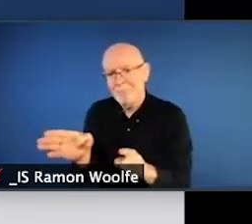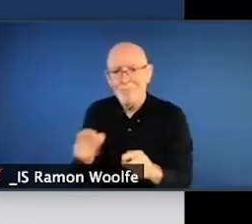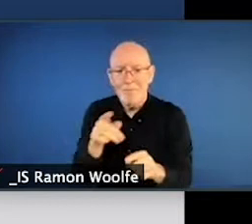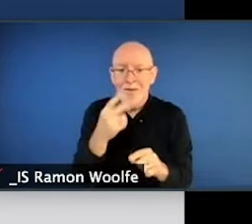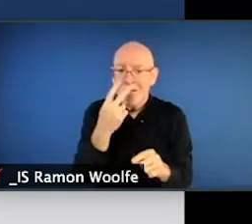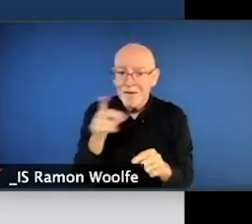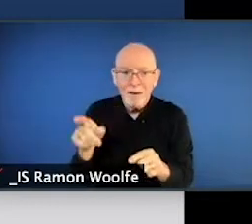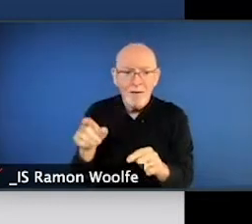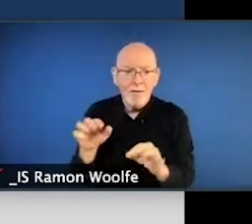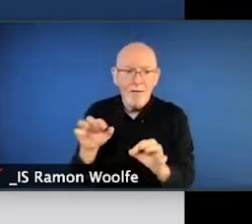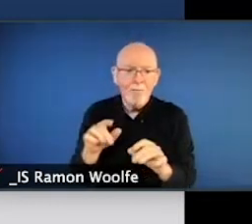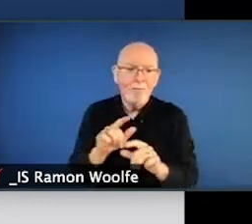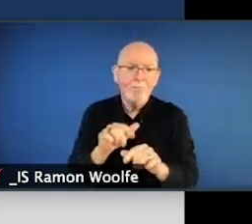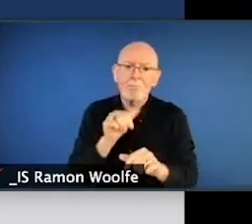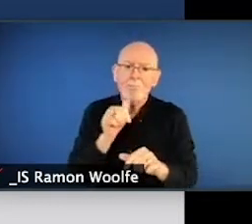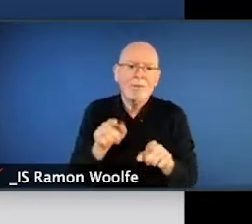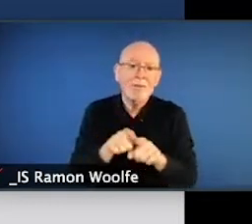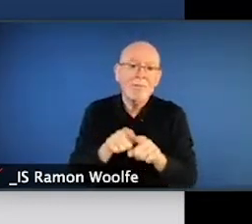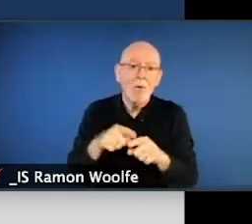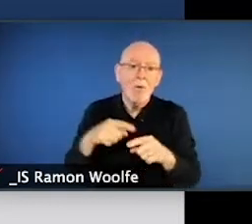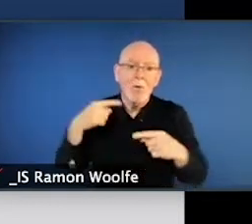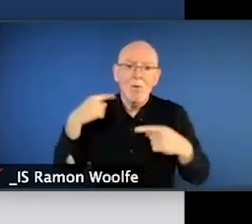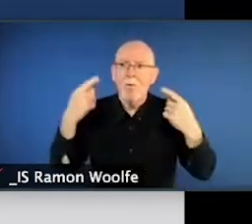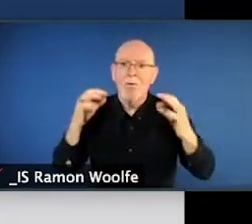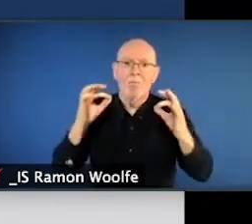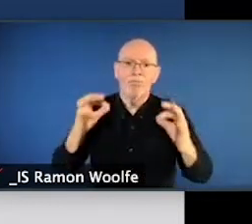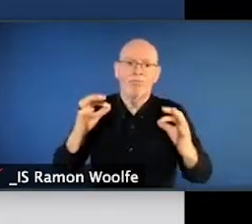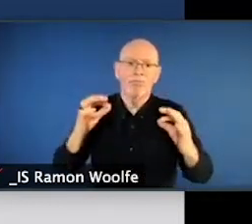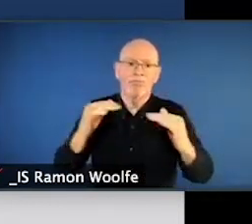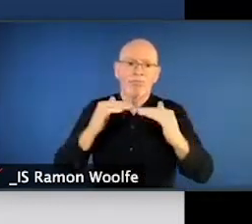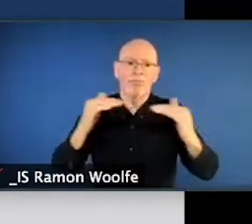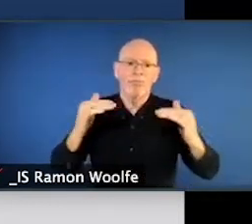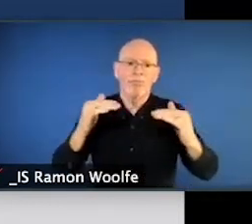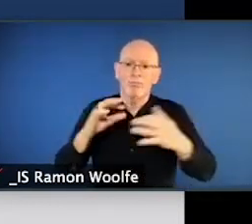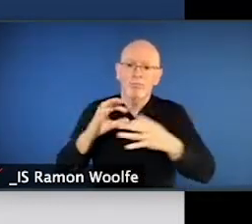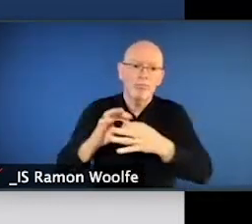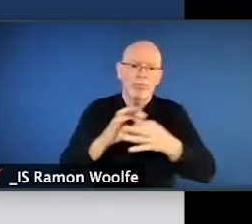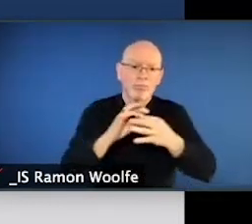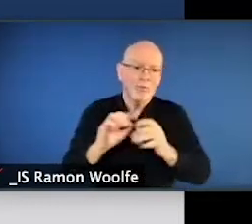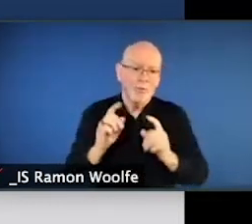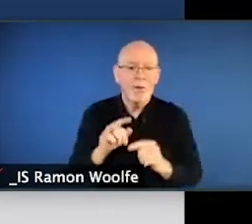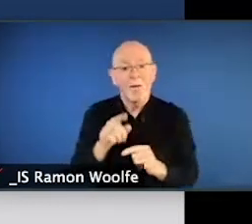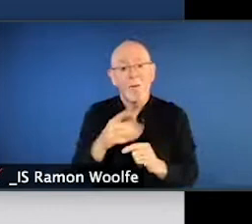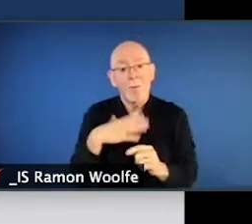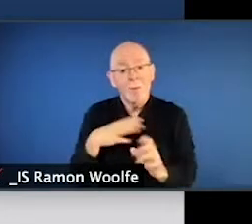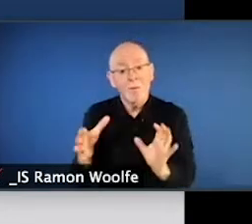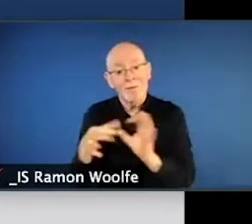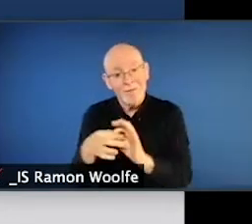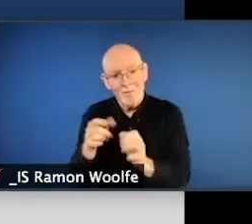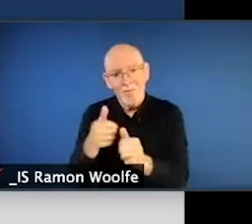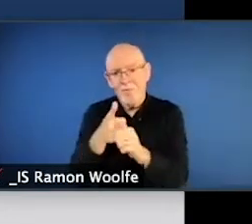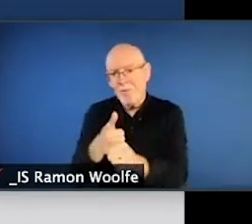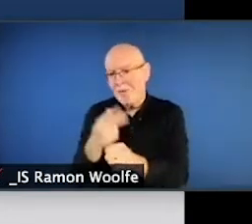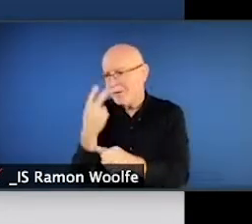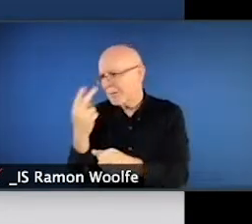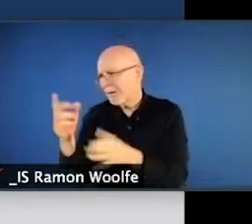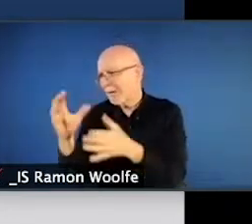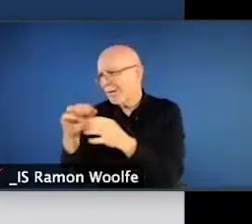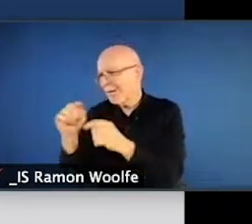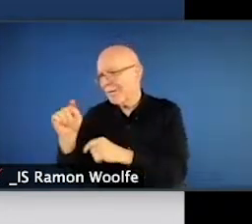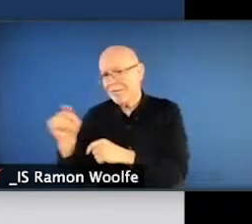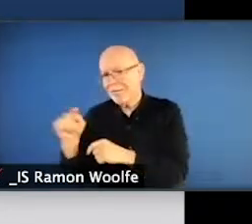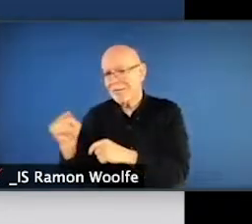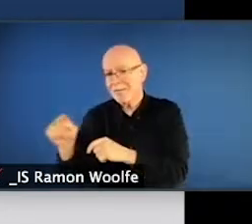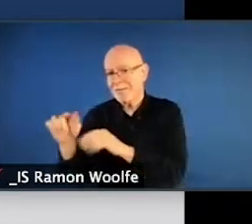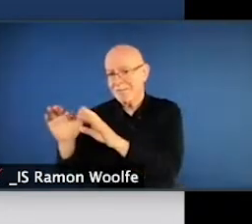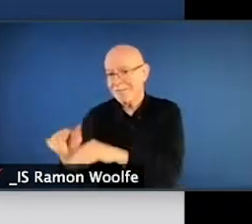links again at any time during the session, please simply mention in the chat that you need the links to the backup live